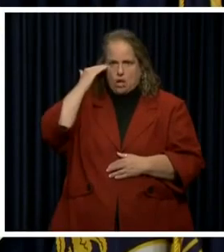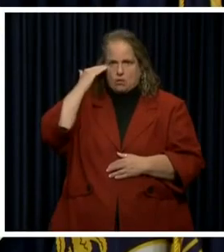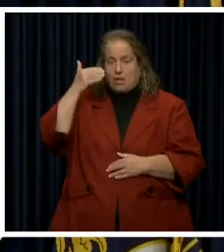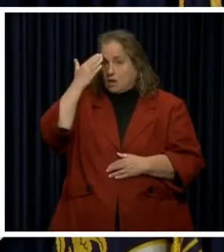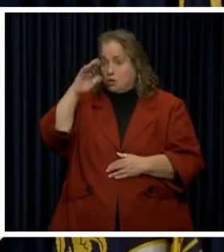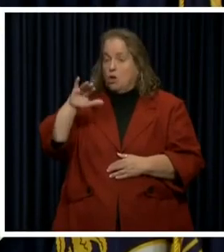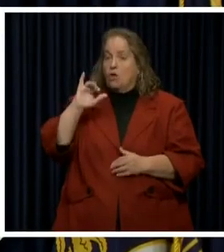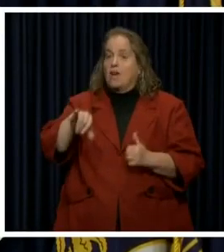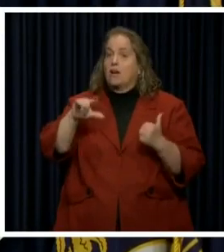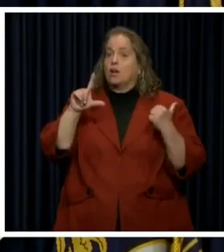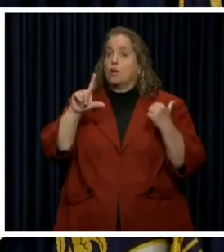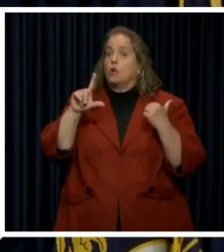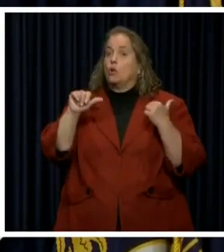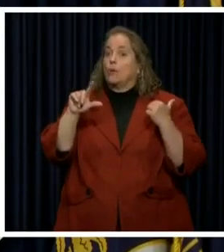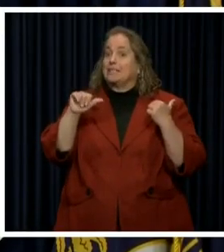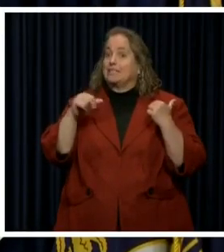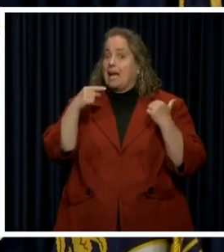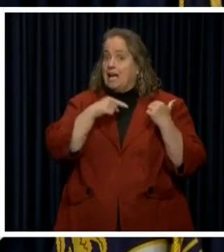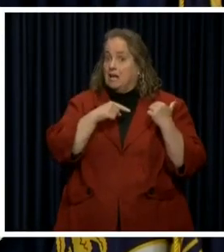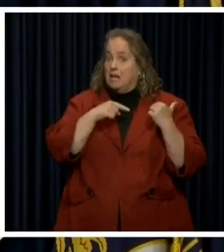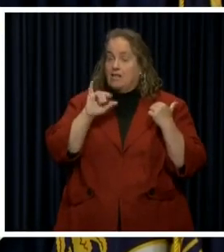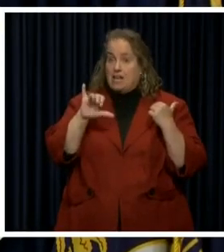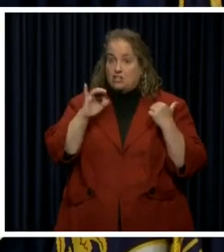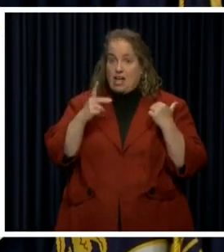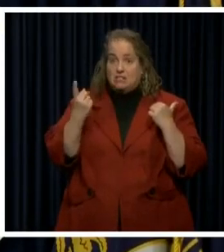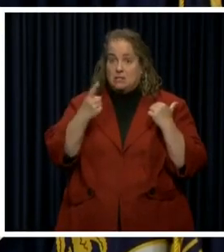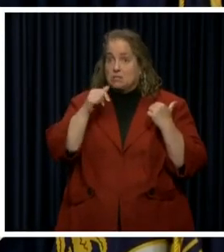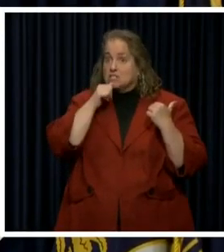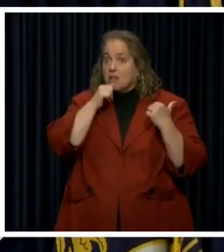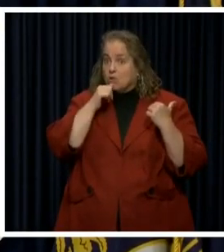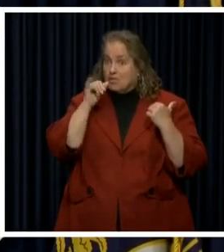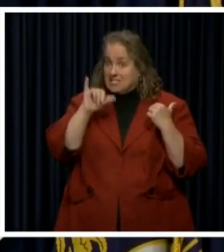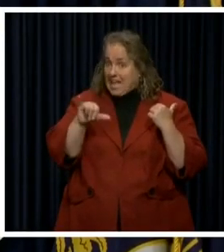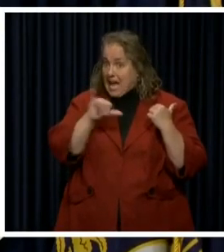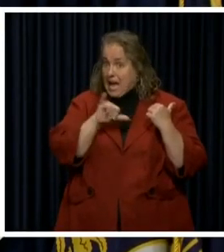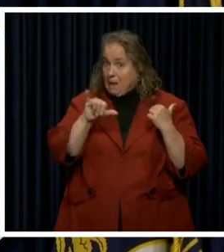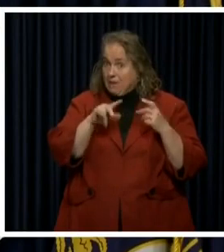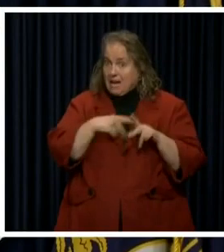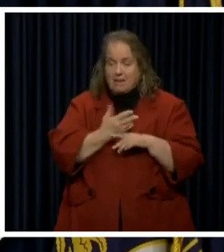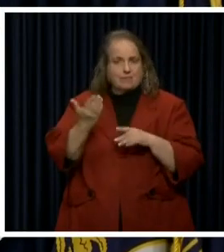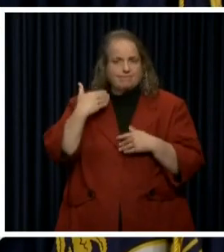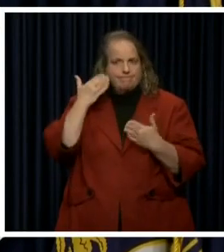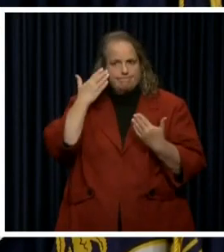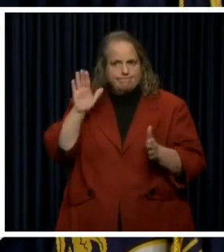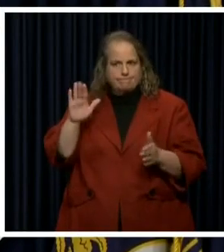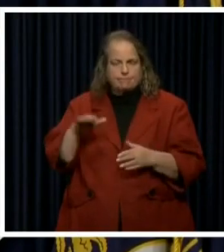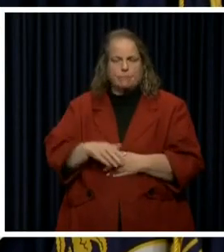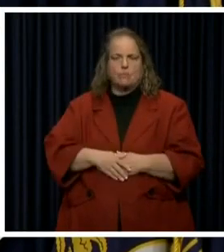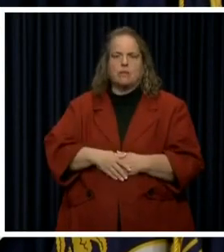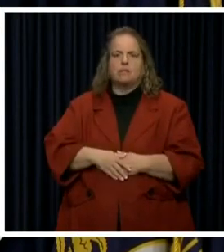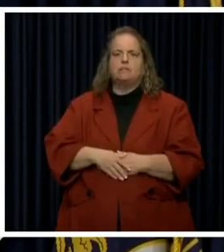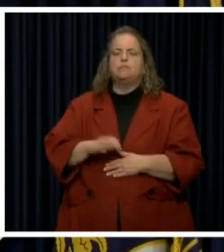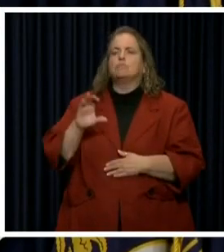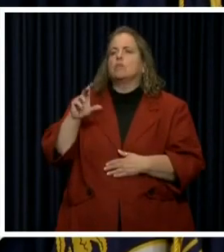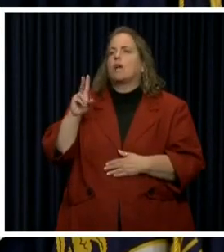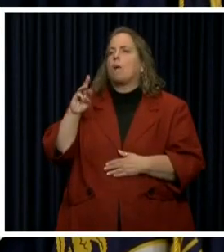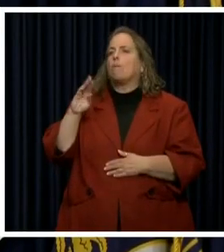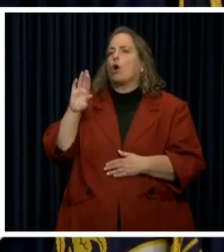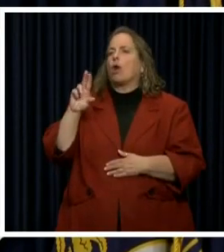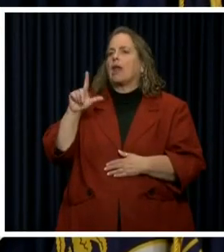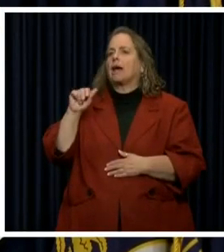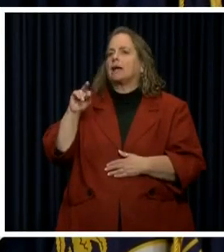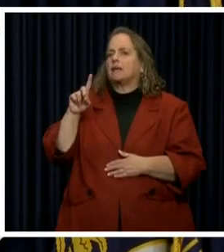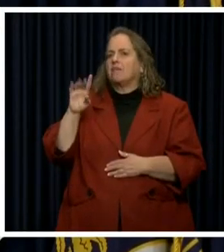Louisiana was suffering from something similar. I don't have that information. This is about Cumberland Falls